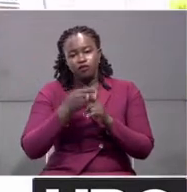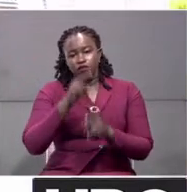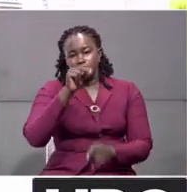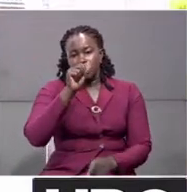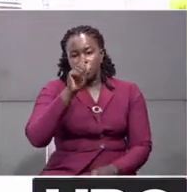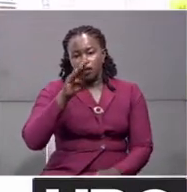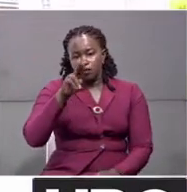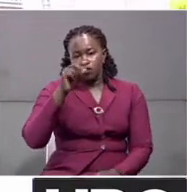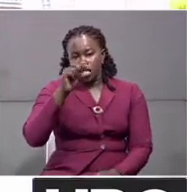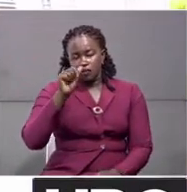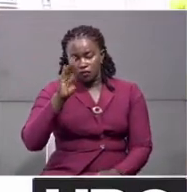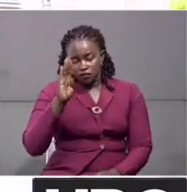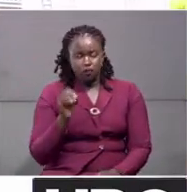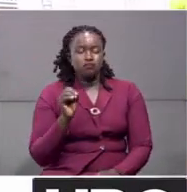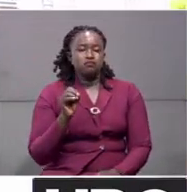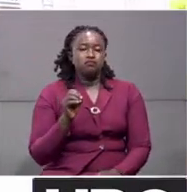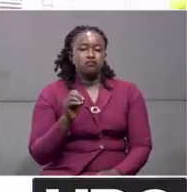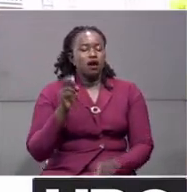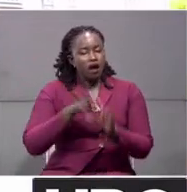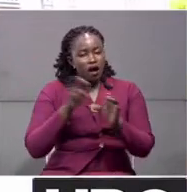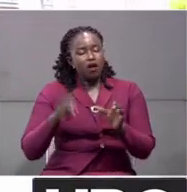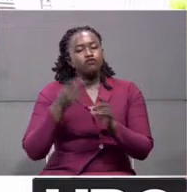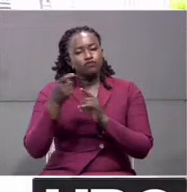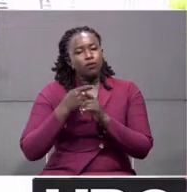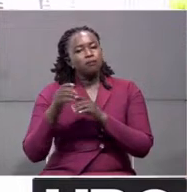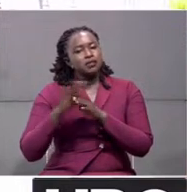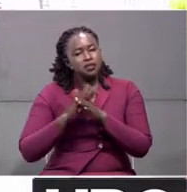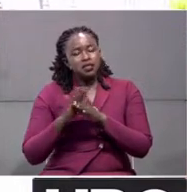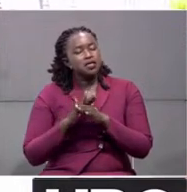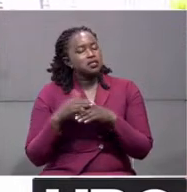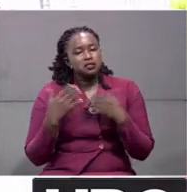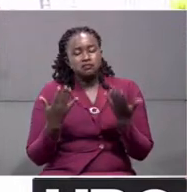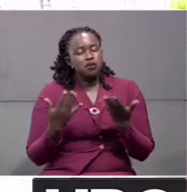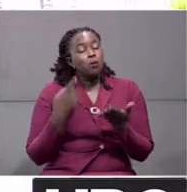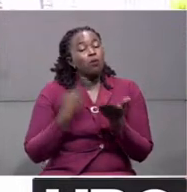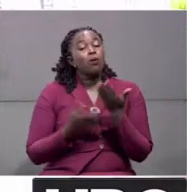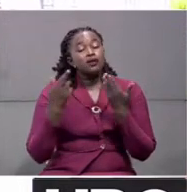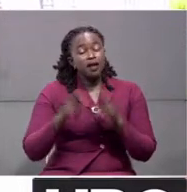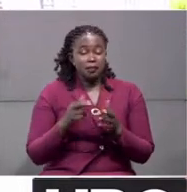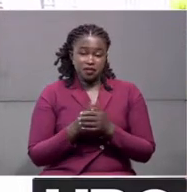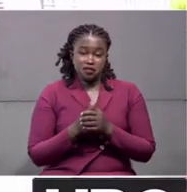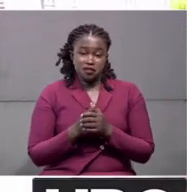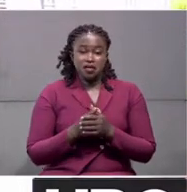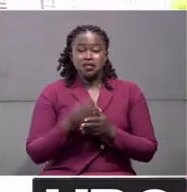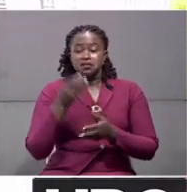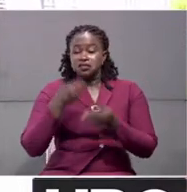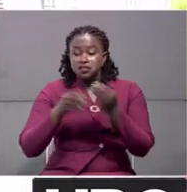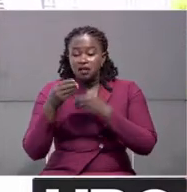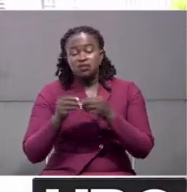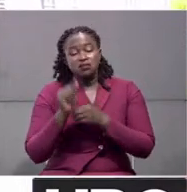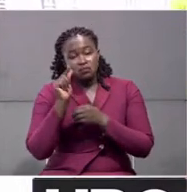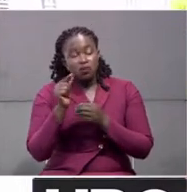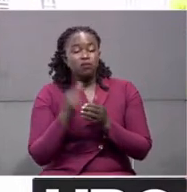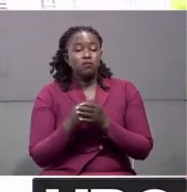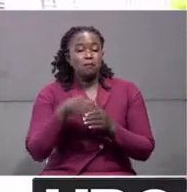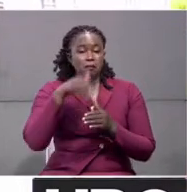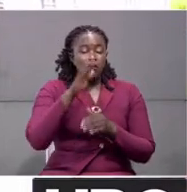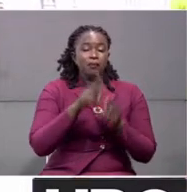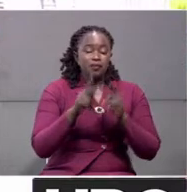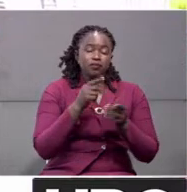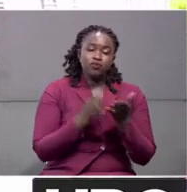happens? They become empty. The traders will not be able to meet their obligation because the sales are low. More Ugandans will